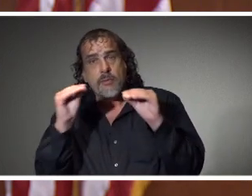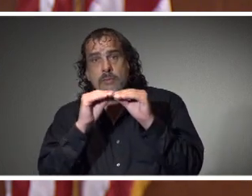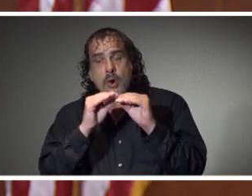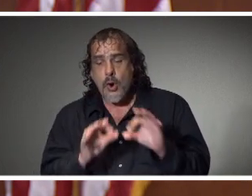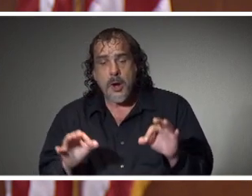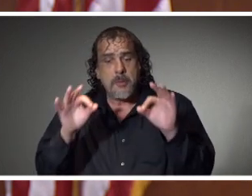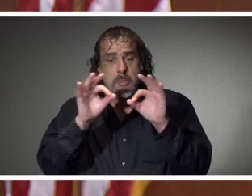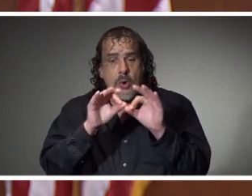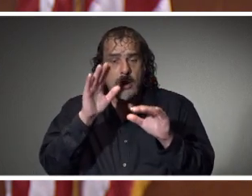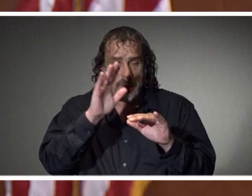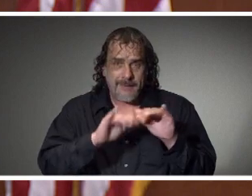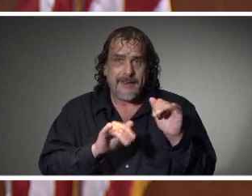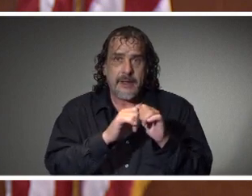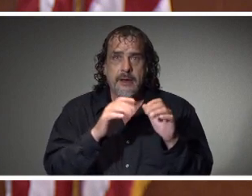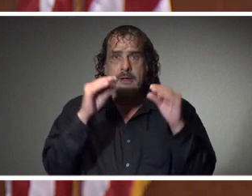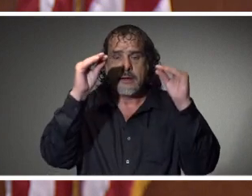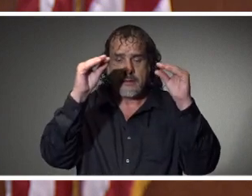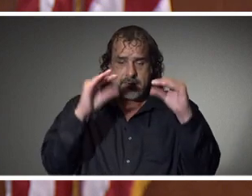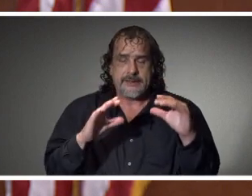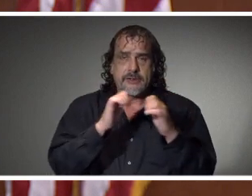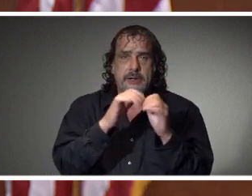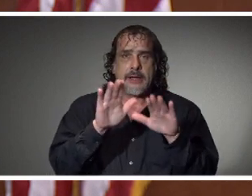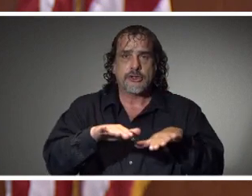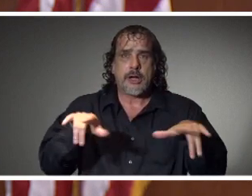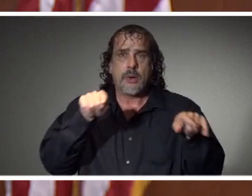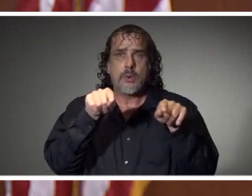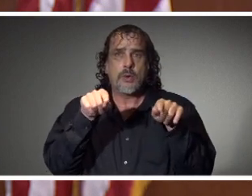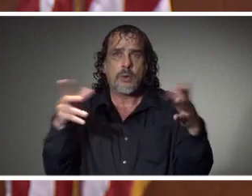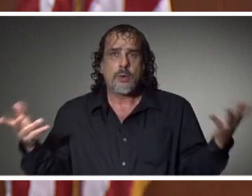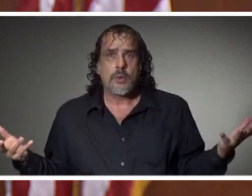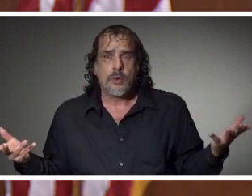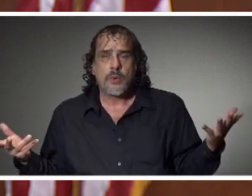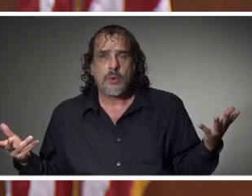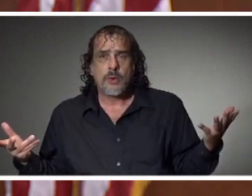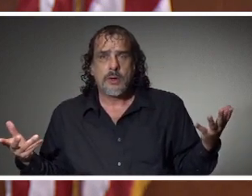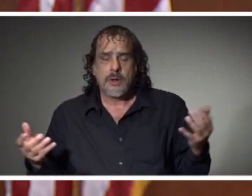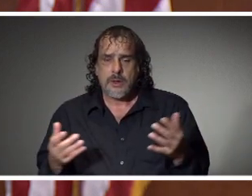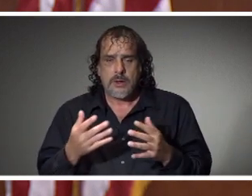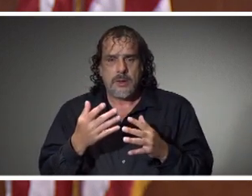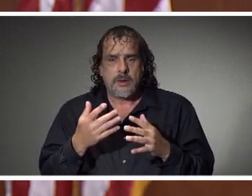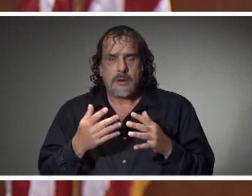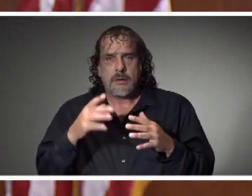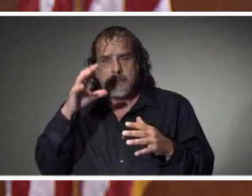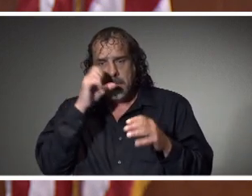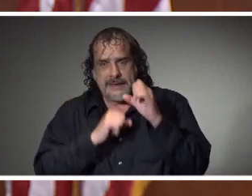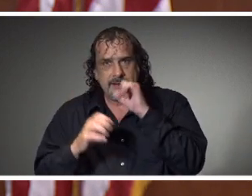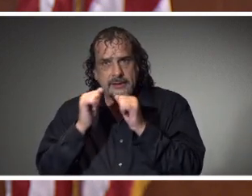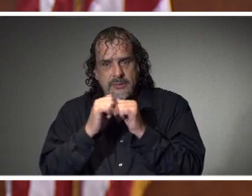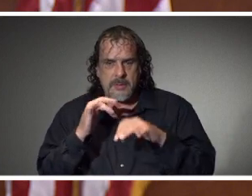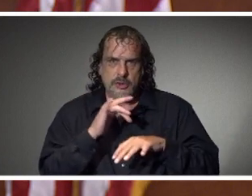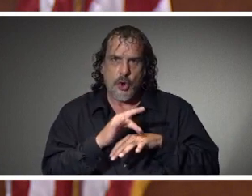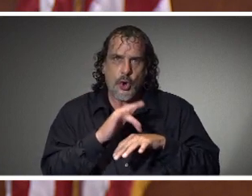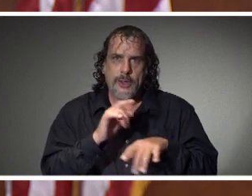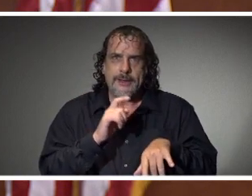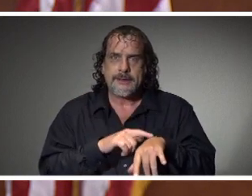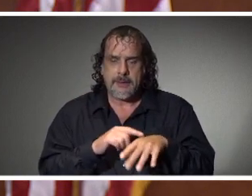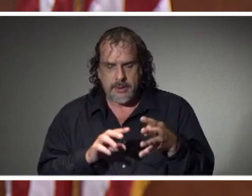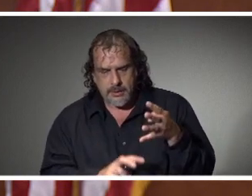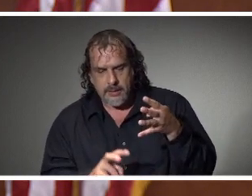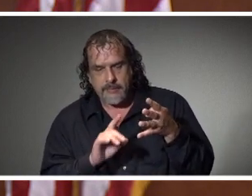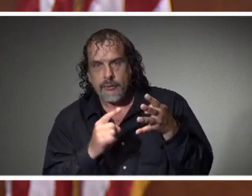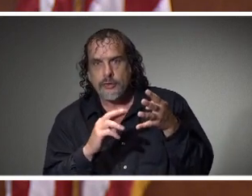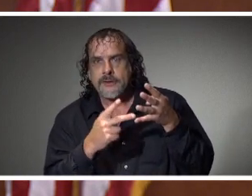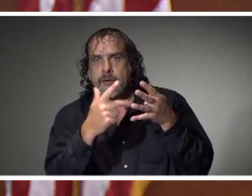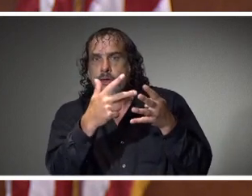child's education. Missing so much time, especially early on in their schooling, could